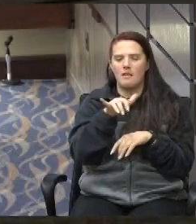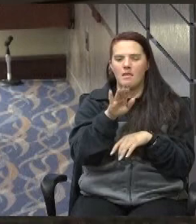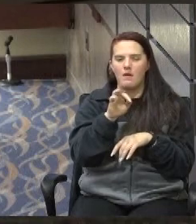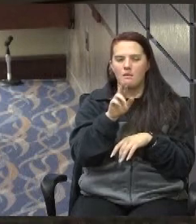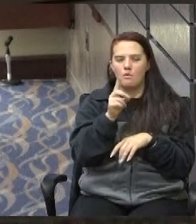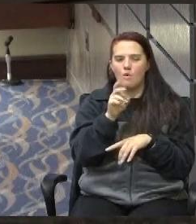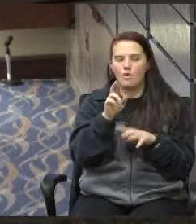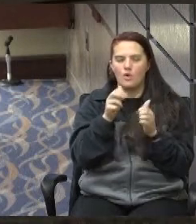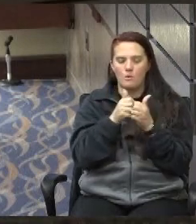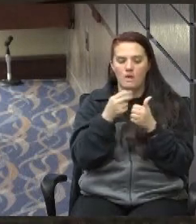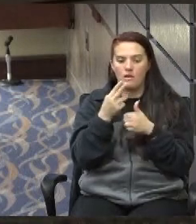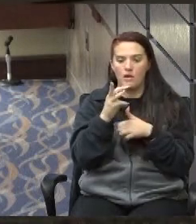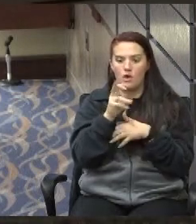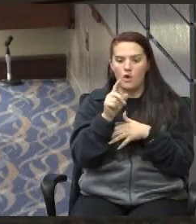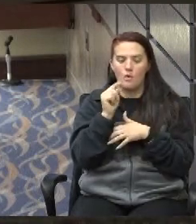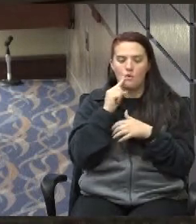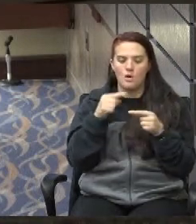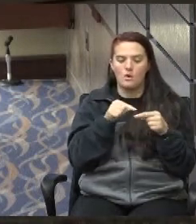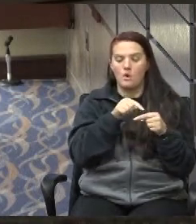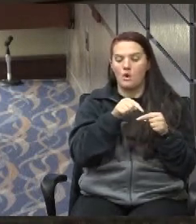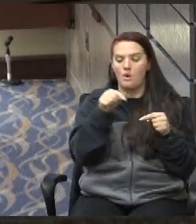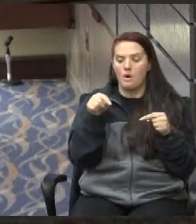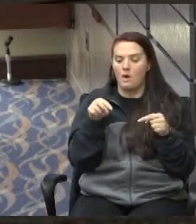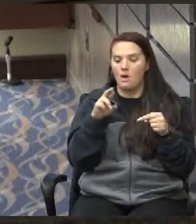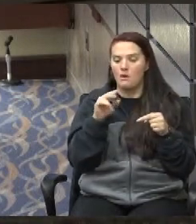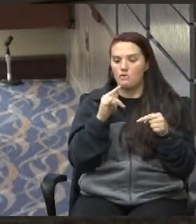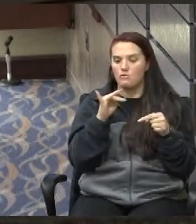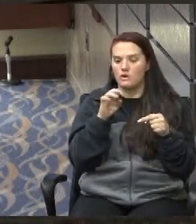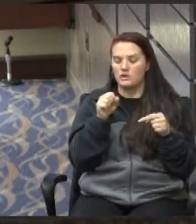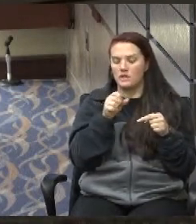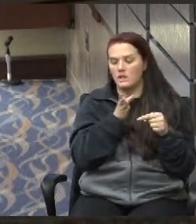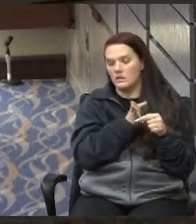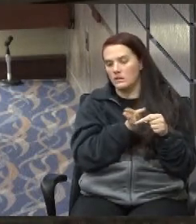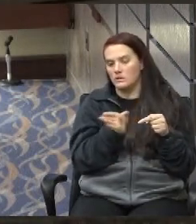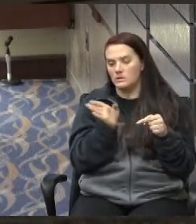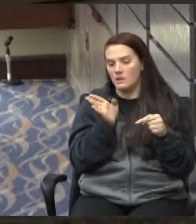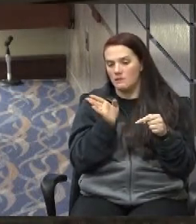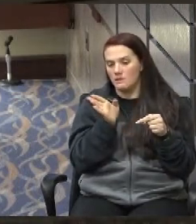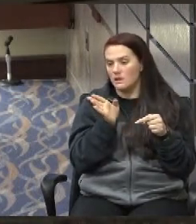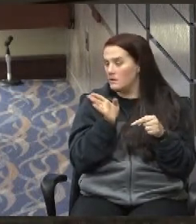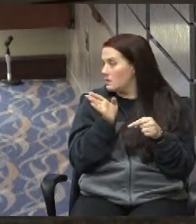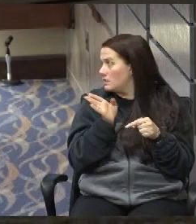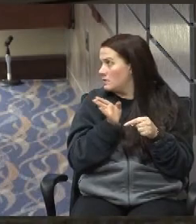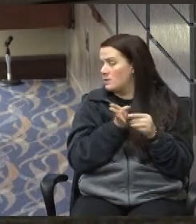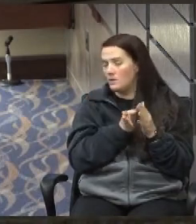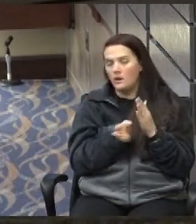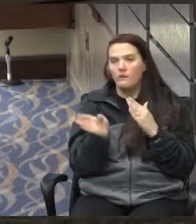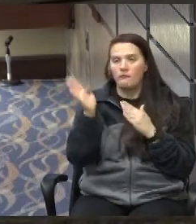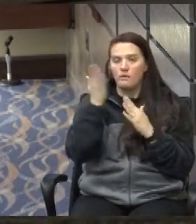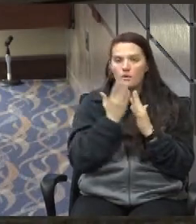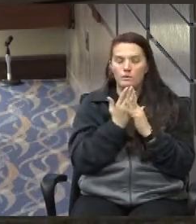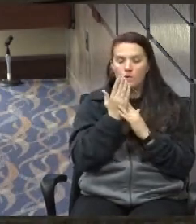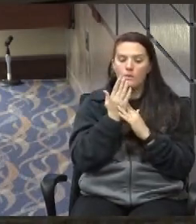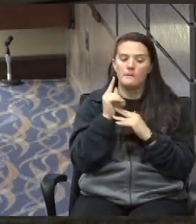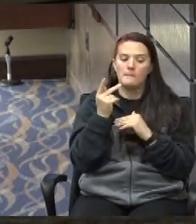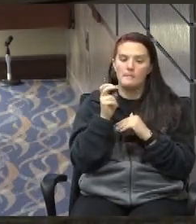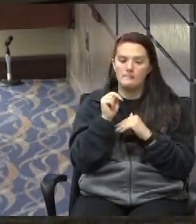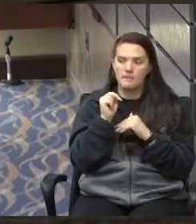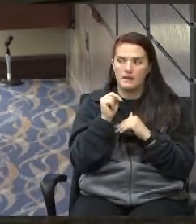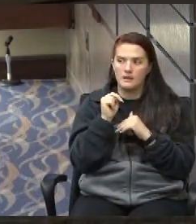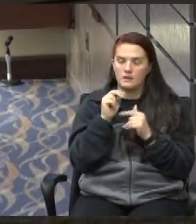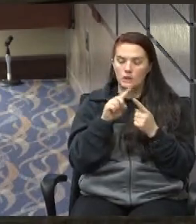with Hewitt, you'll cross Ritchie, right, swerve kind of through, and then onto